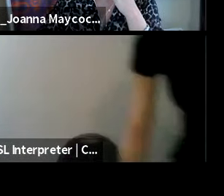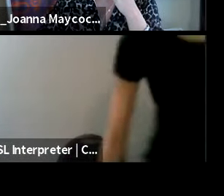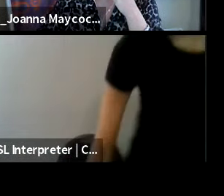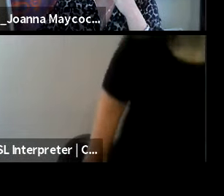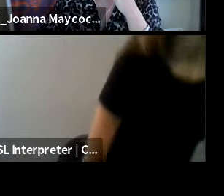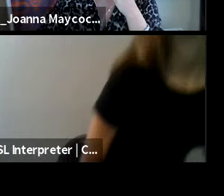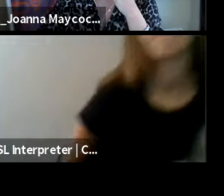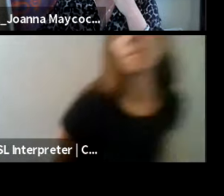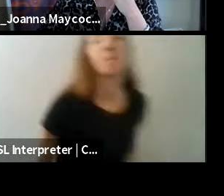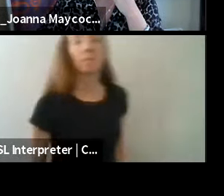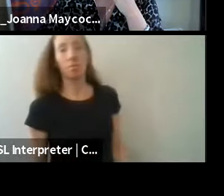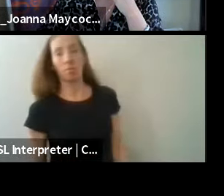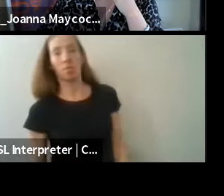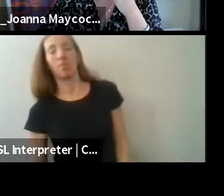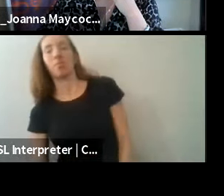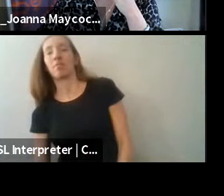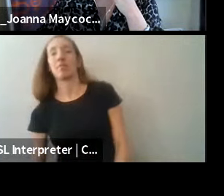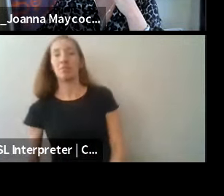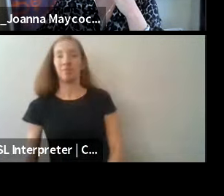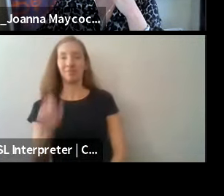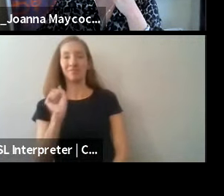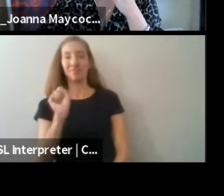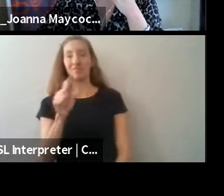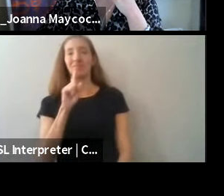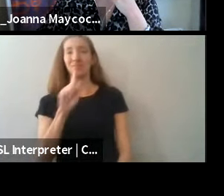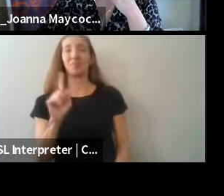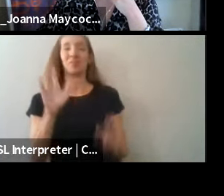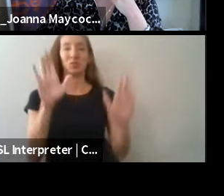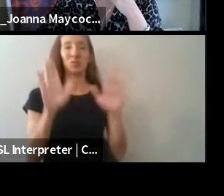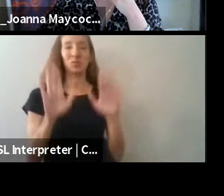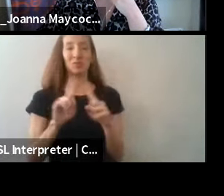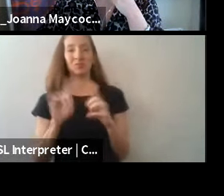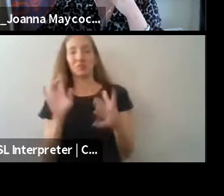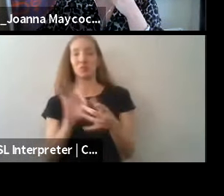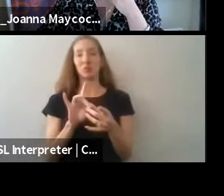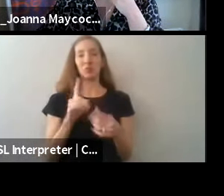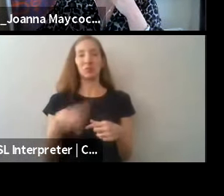Thanks, Sarah, and it's great to be joining you all today for such a